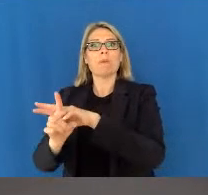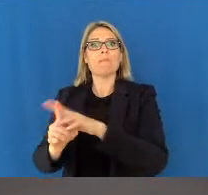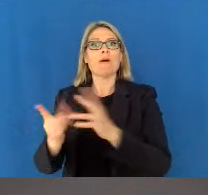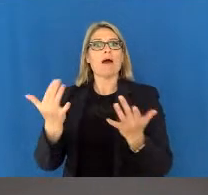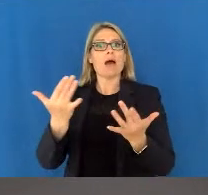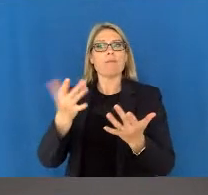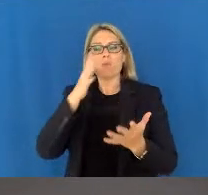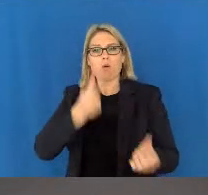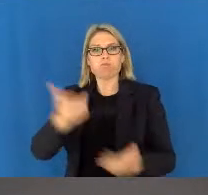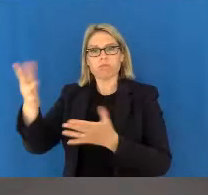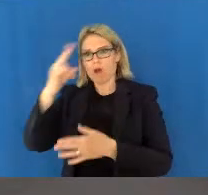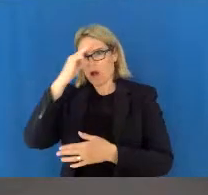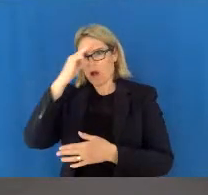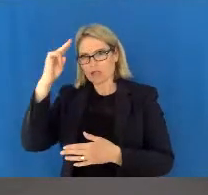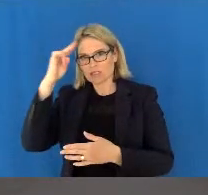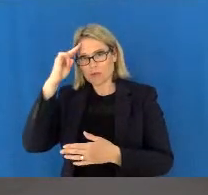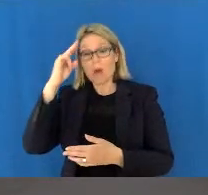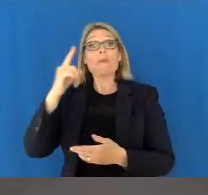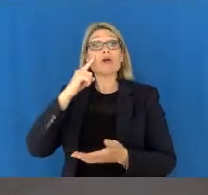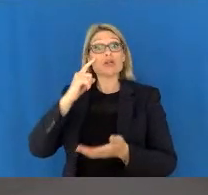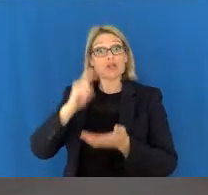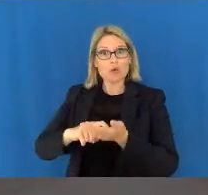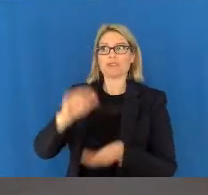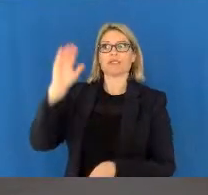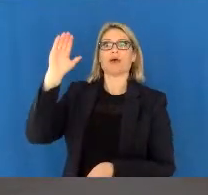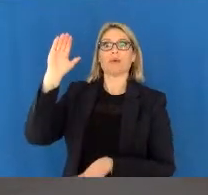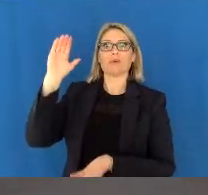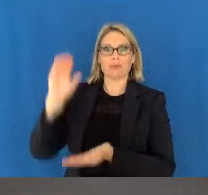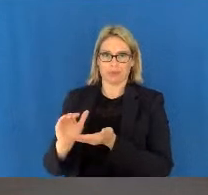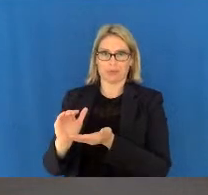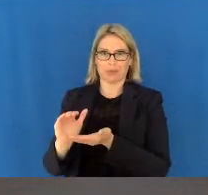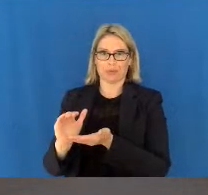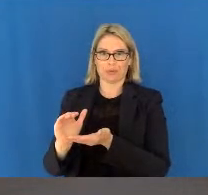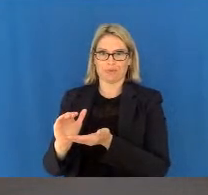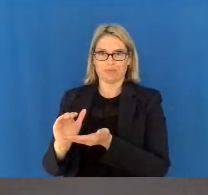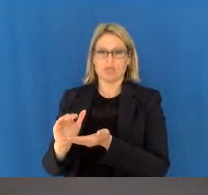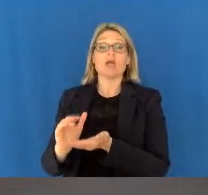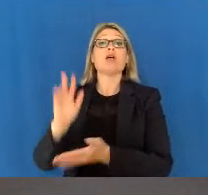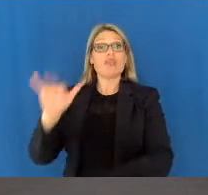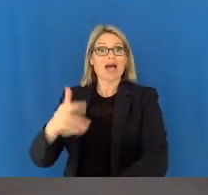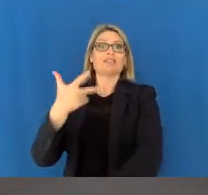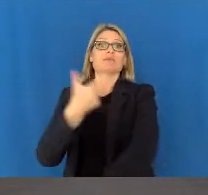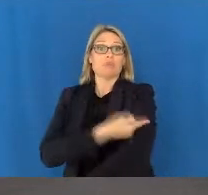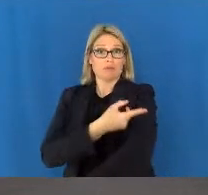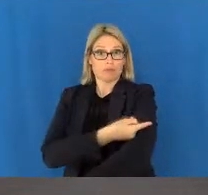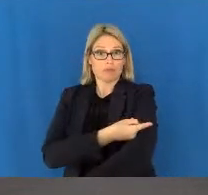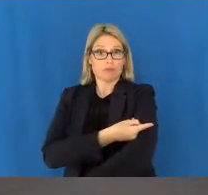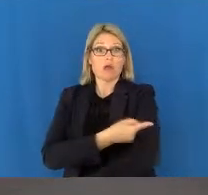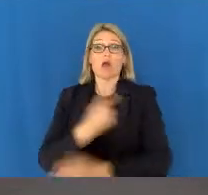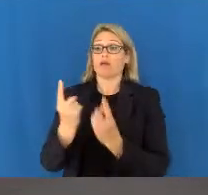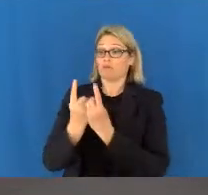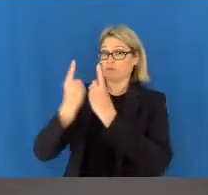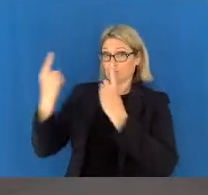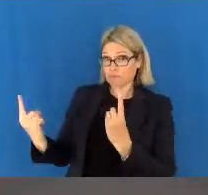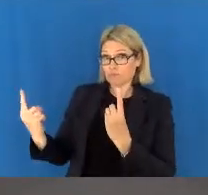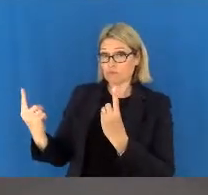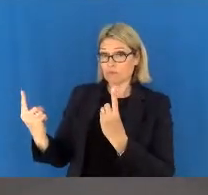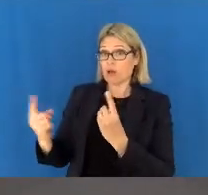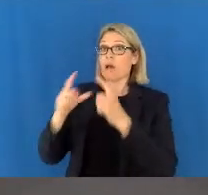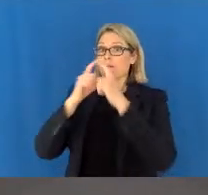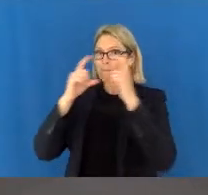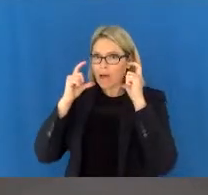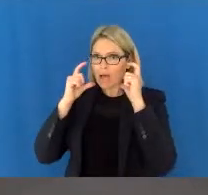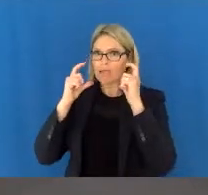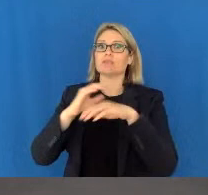cetera. Much, much, much lower. So again, immunization is part of that multi-layer approach of physical distancing, mask wearing, hand cleaning, and